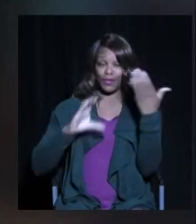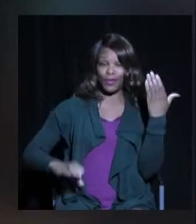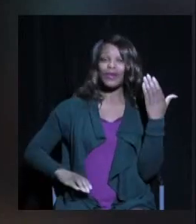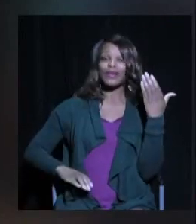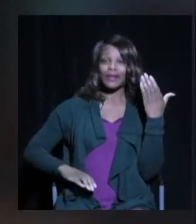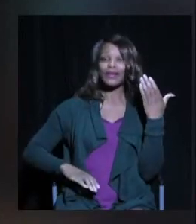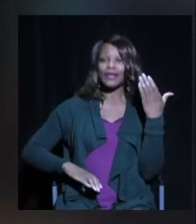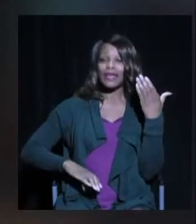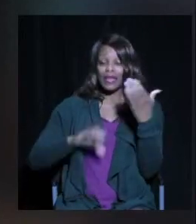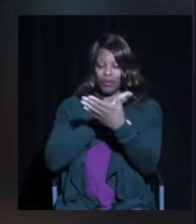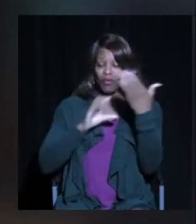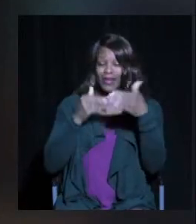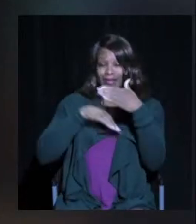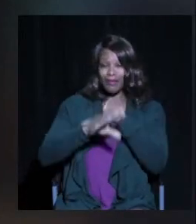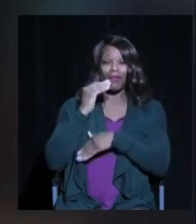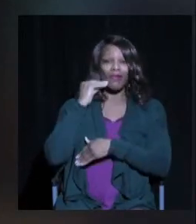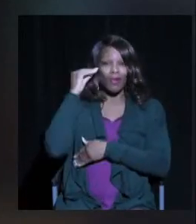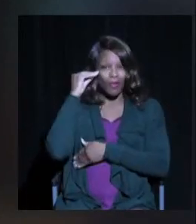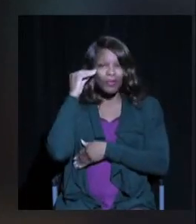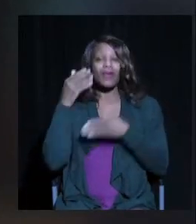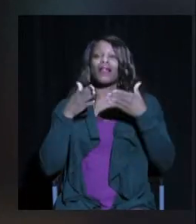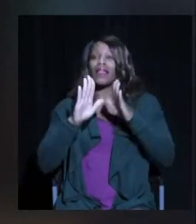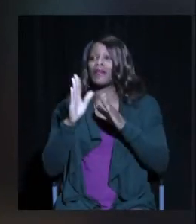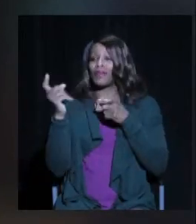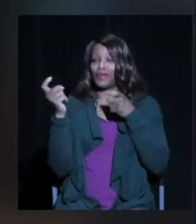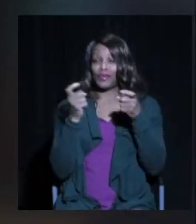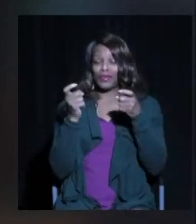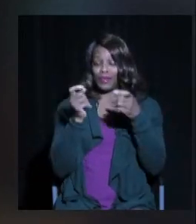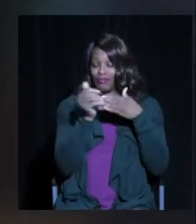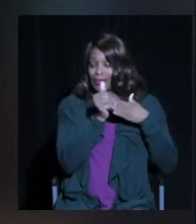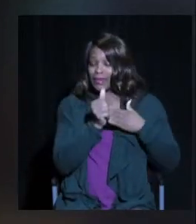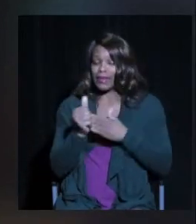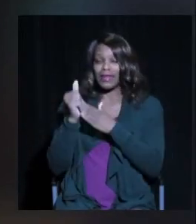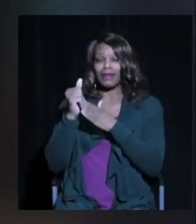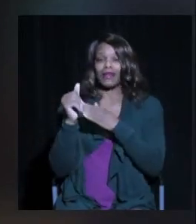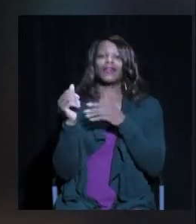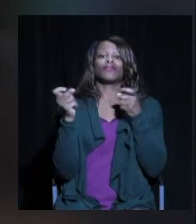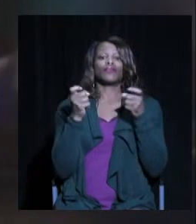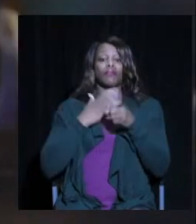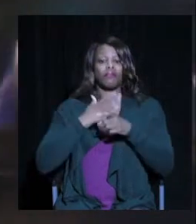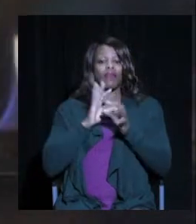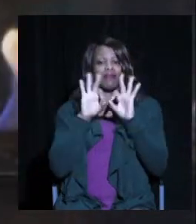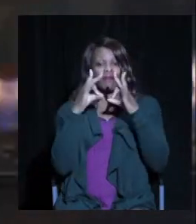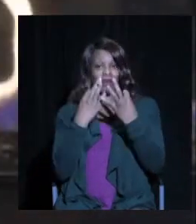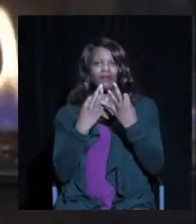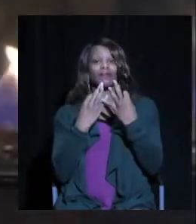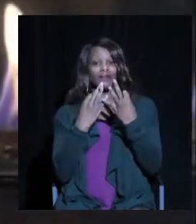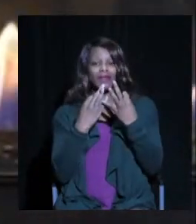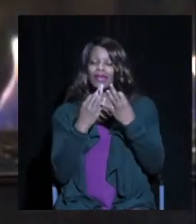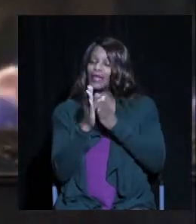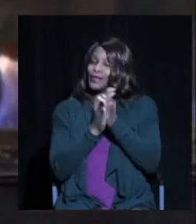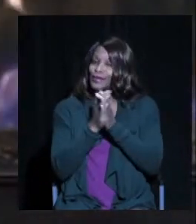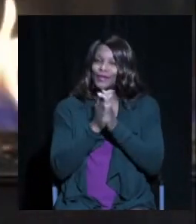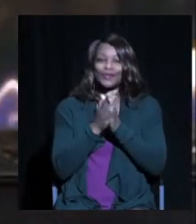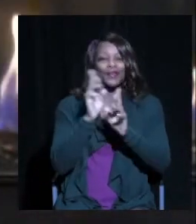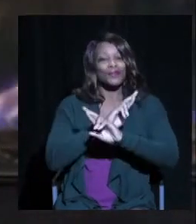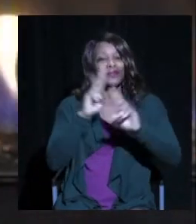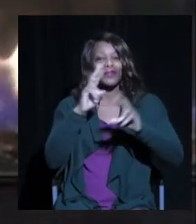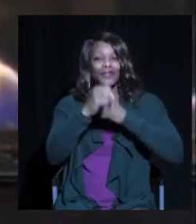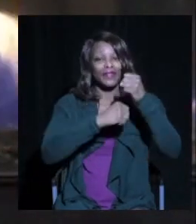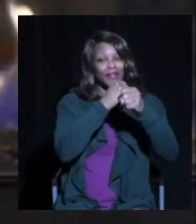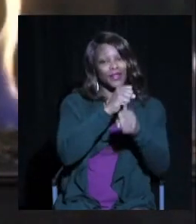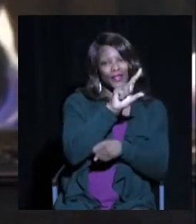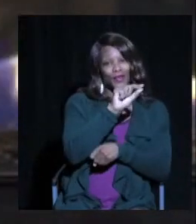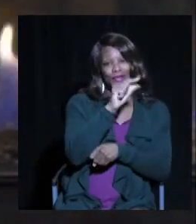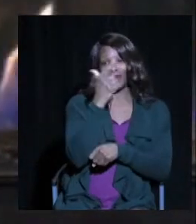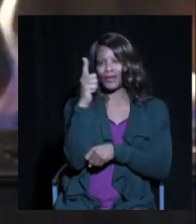bringing Christ into my home, letting him be the leader and the head of my family. And I'm looking forward to in 2021 to